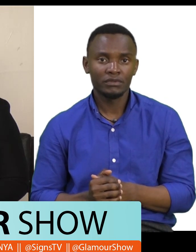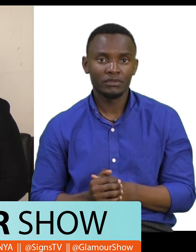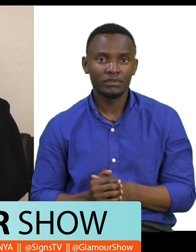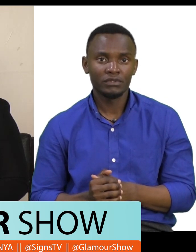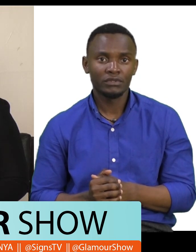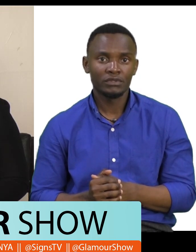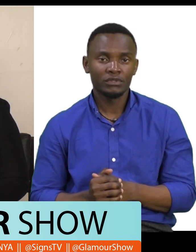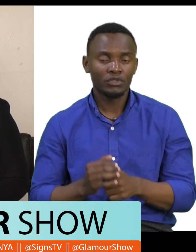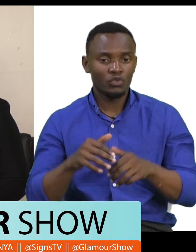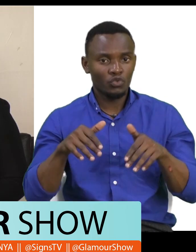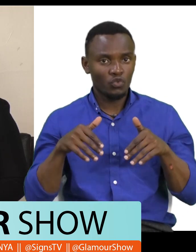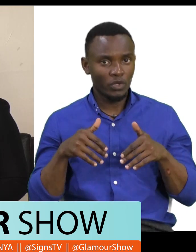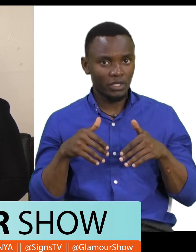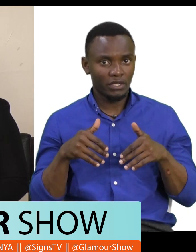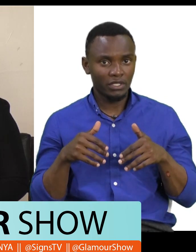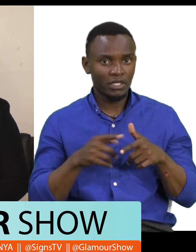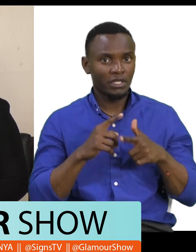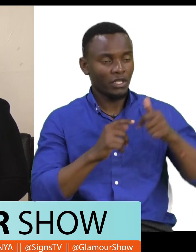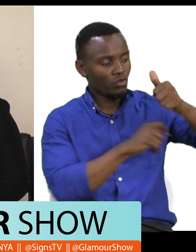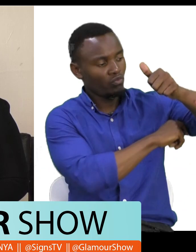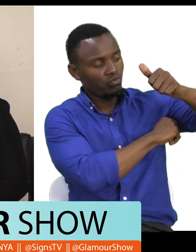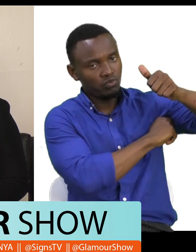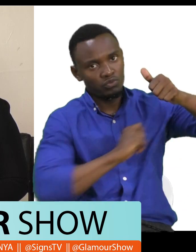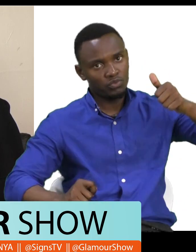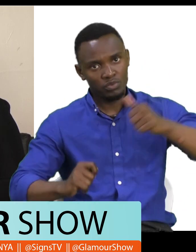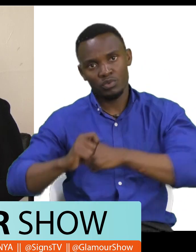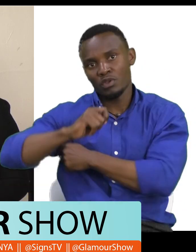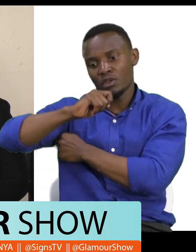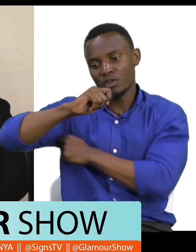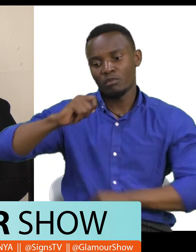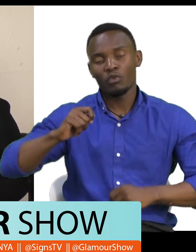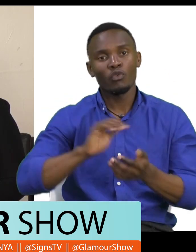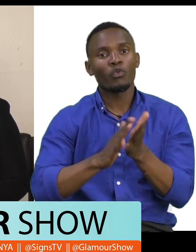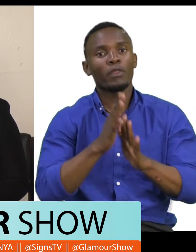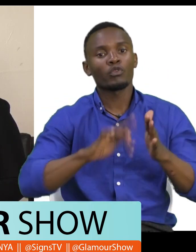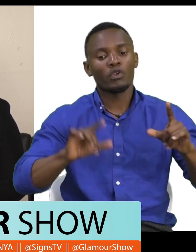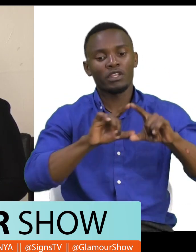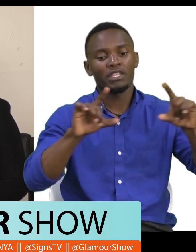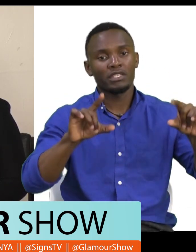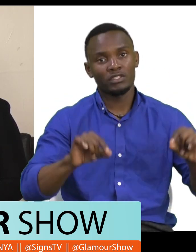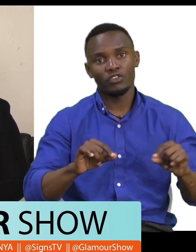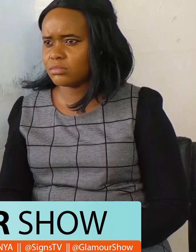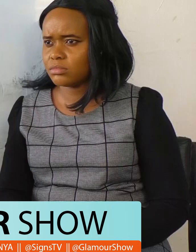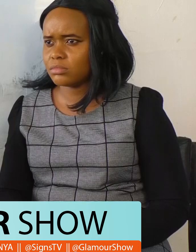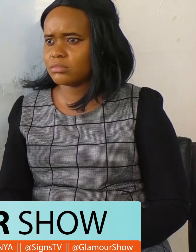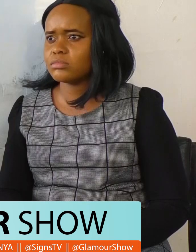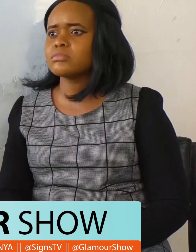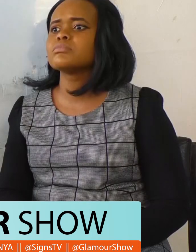after applying it, you wait, and then you remove it without using a waxing strip.